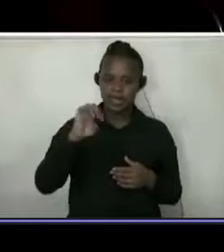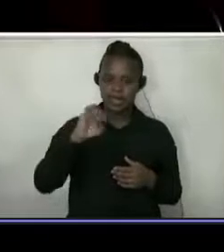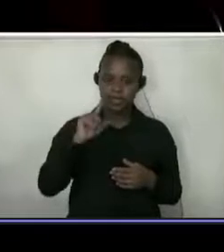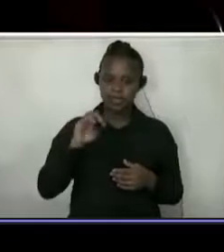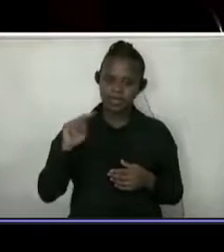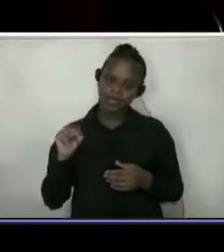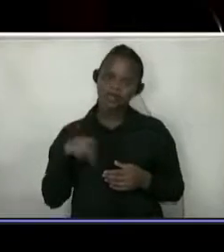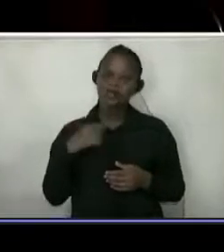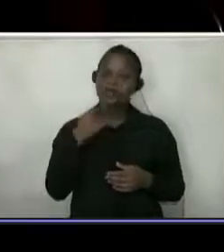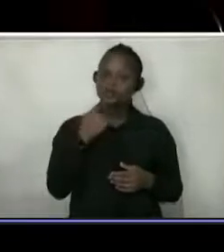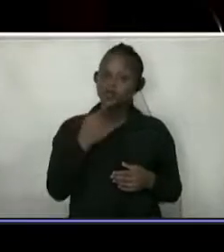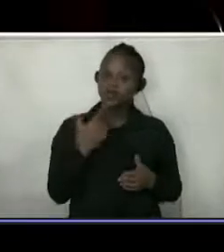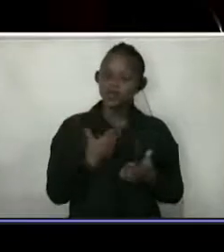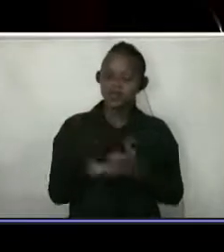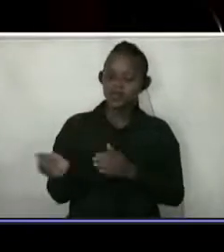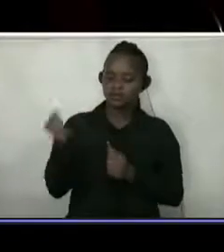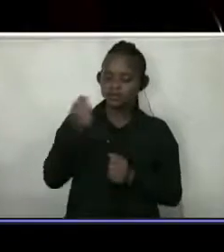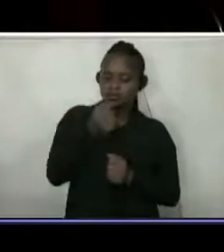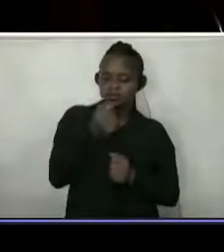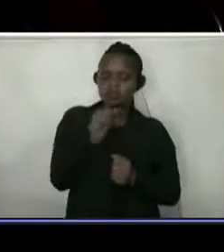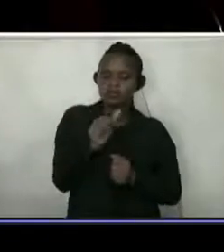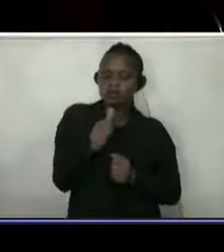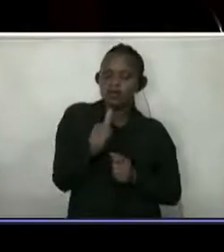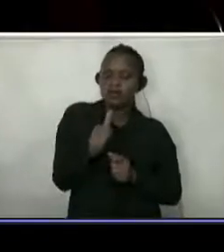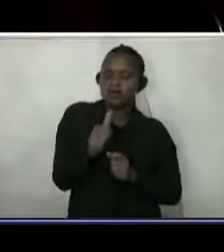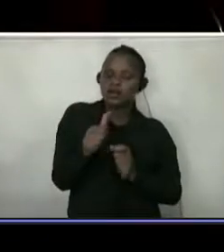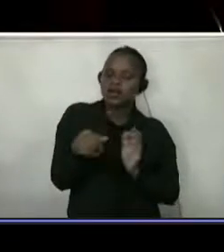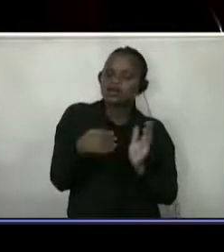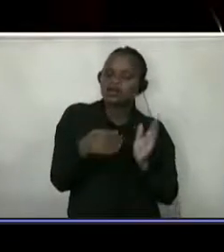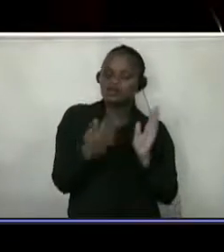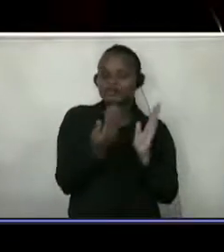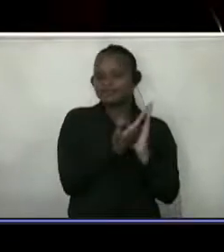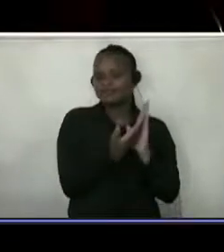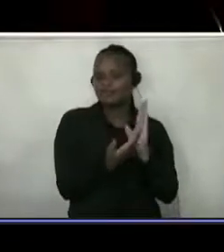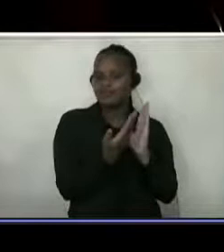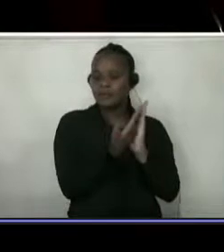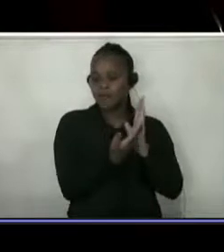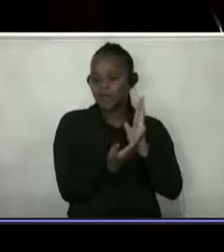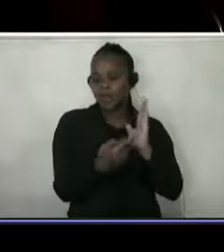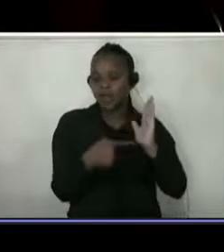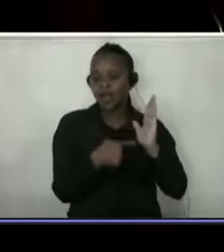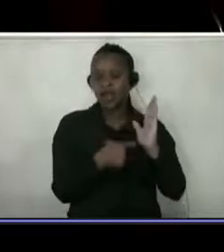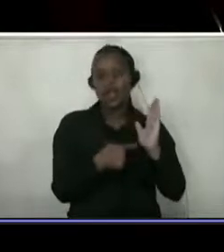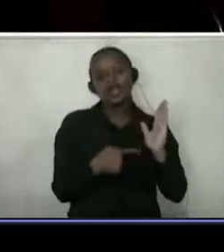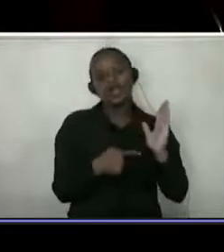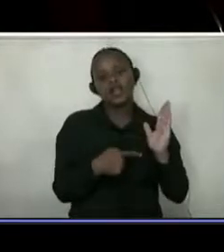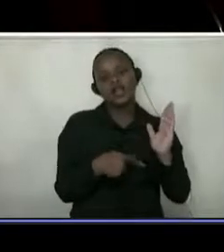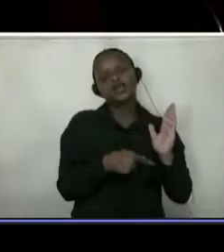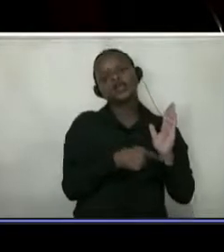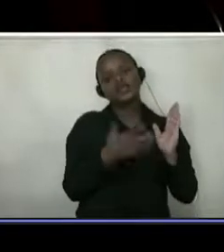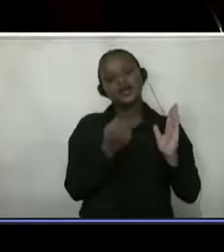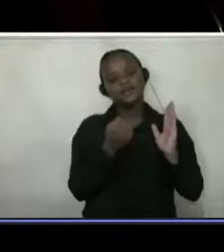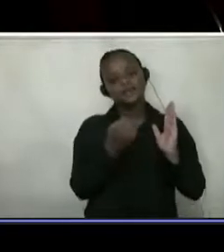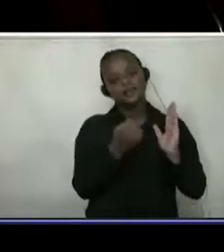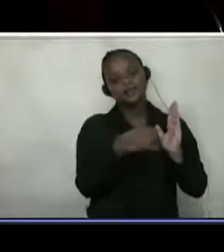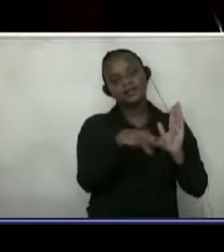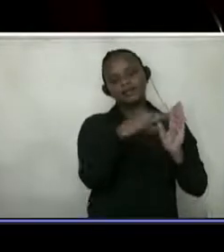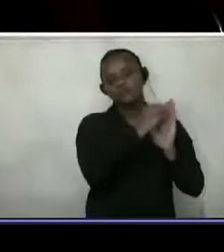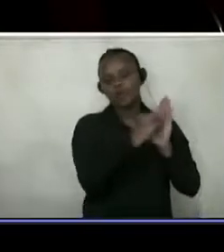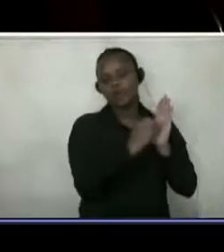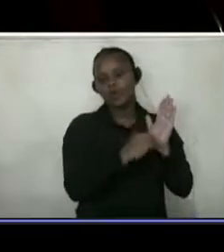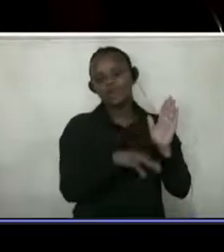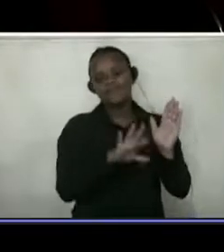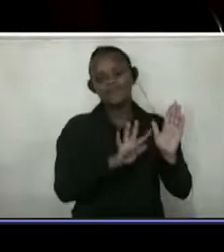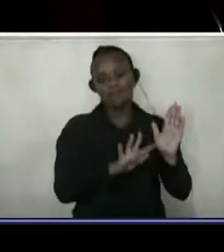do exactly that. It is a five-point plan designed, again following international best practice, to ensure more